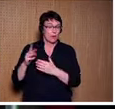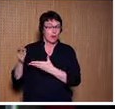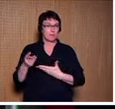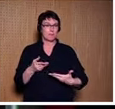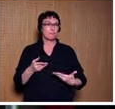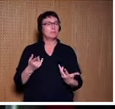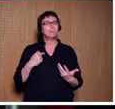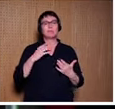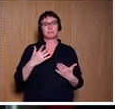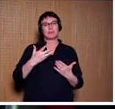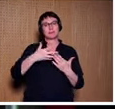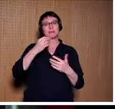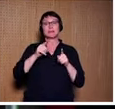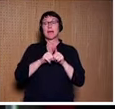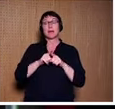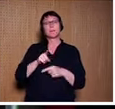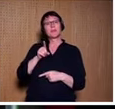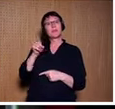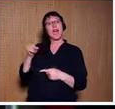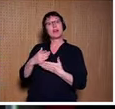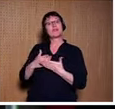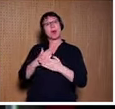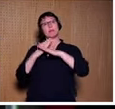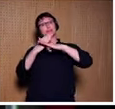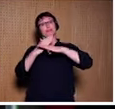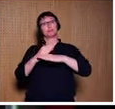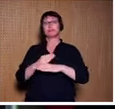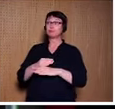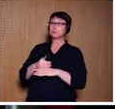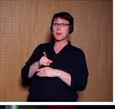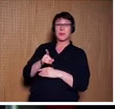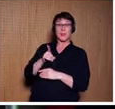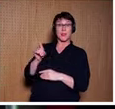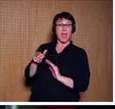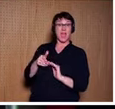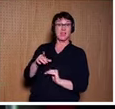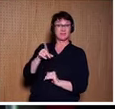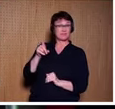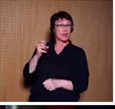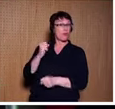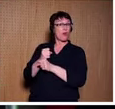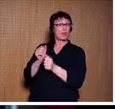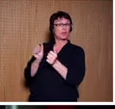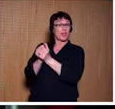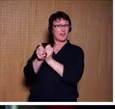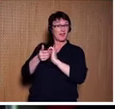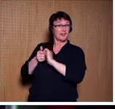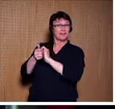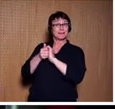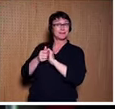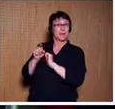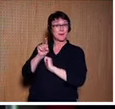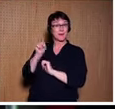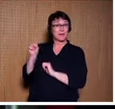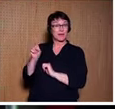learn a lesson from the anti-rights movement, right? They will work with each other when they only